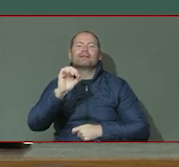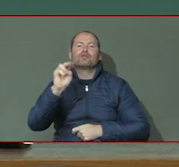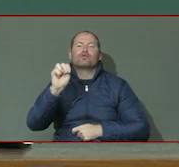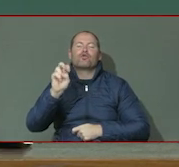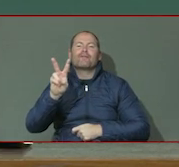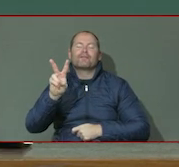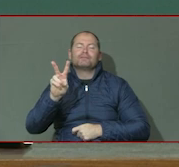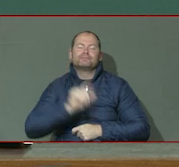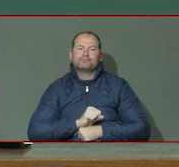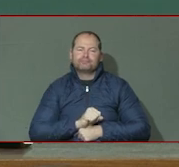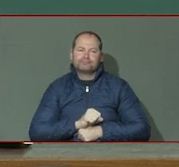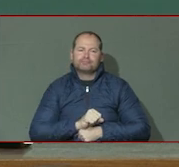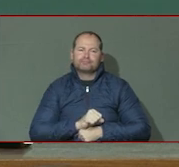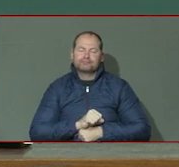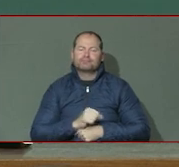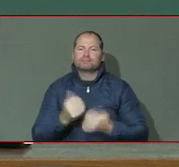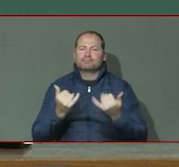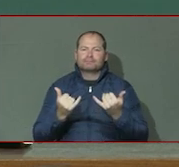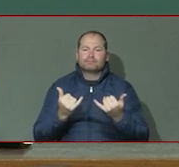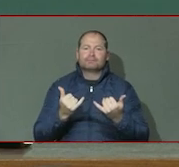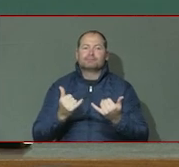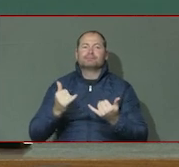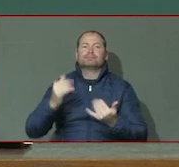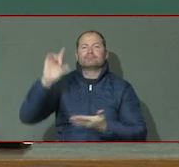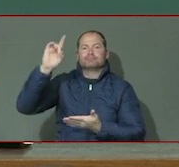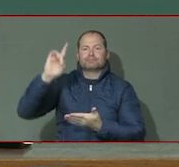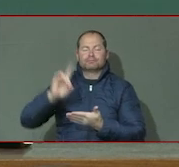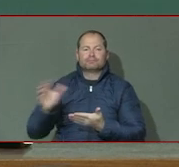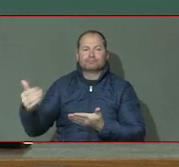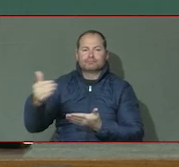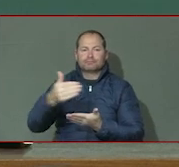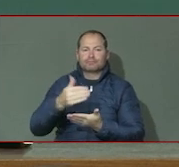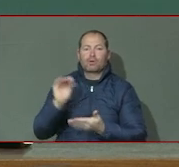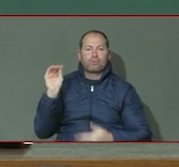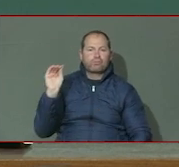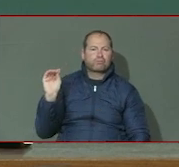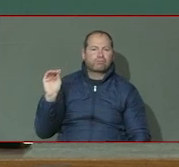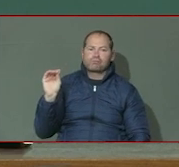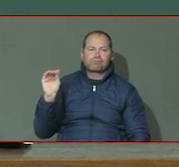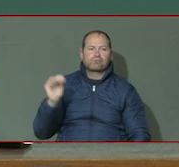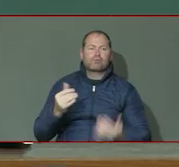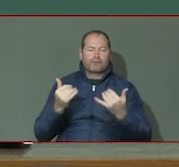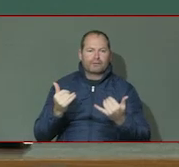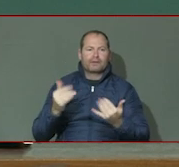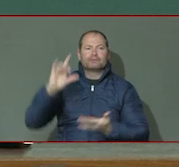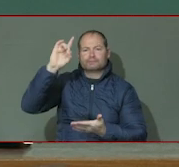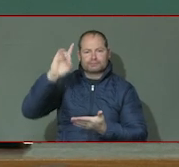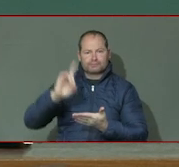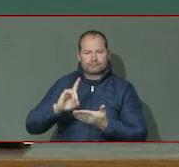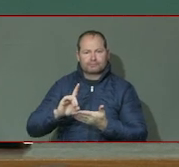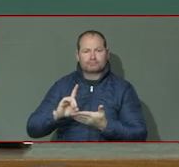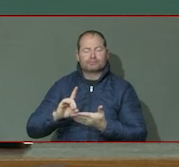So our depreciation, accumulated depreciation is not up to date. So we still have to calculate our depreciation for